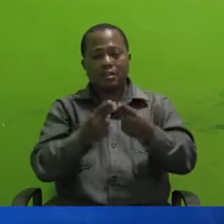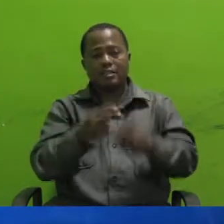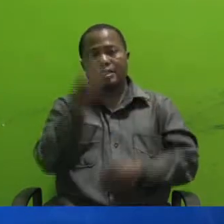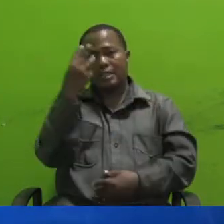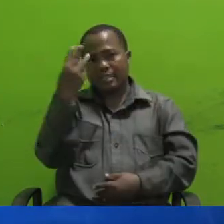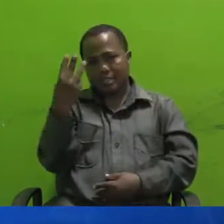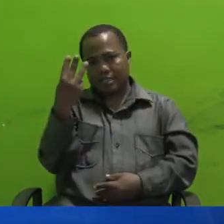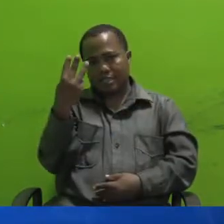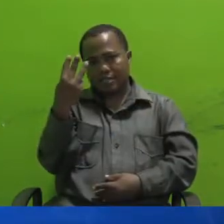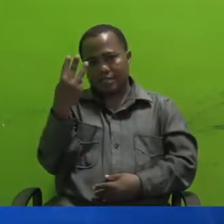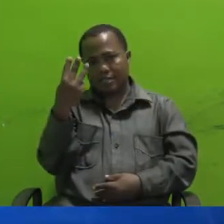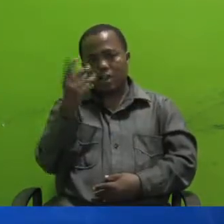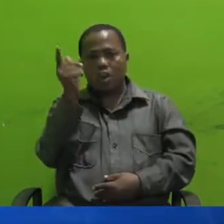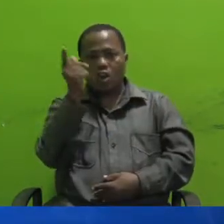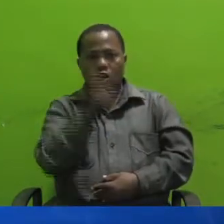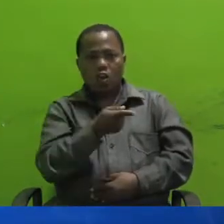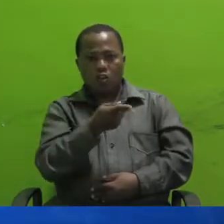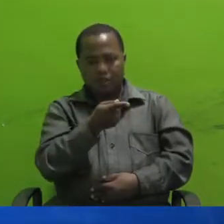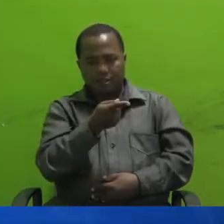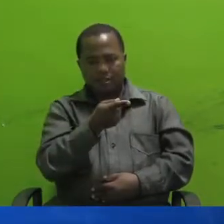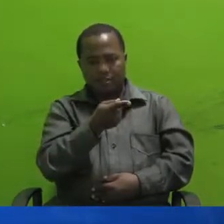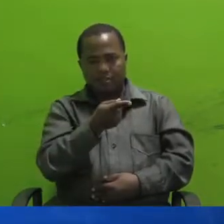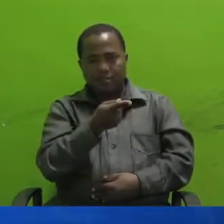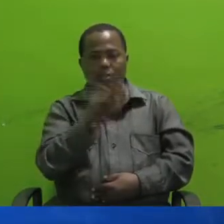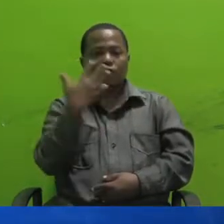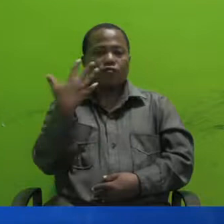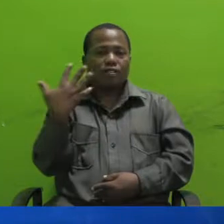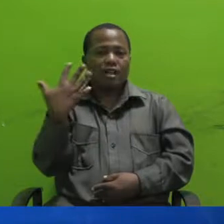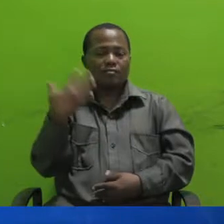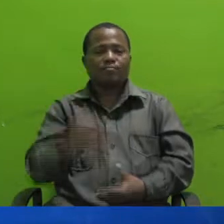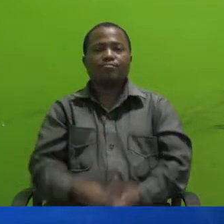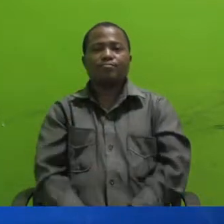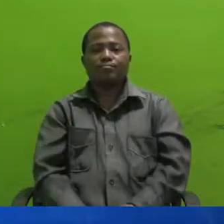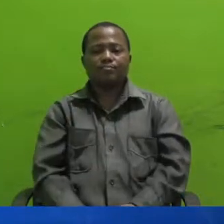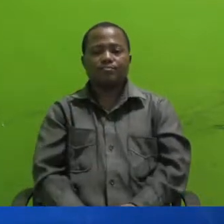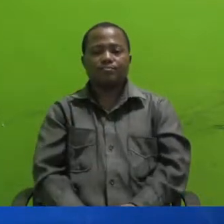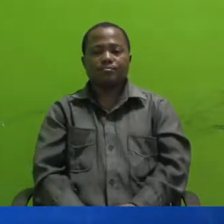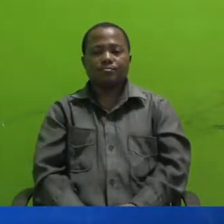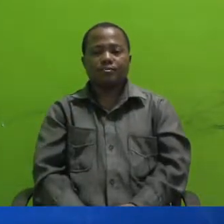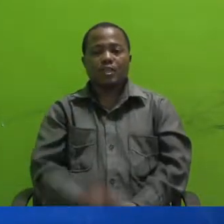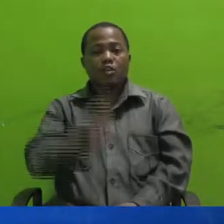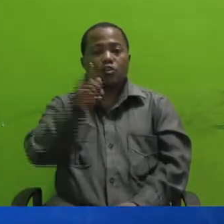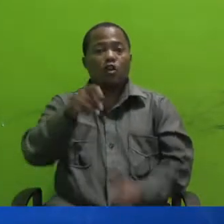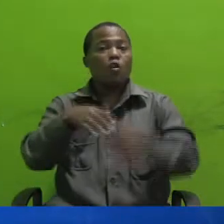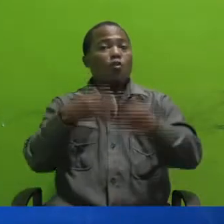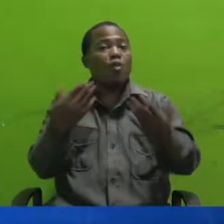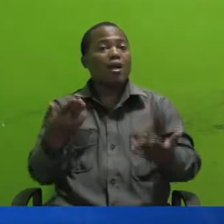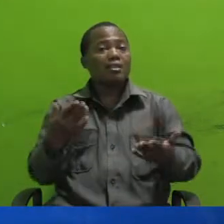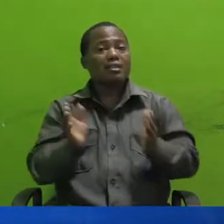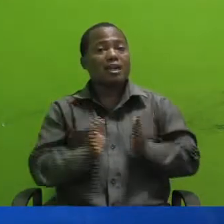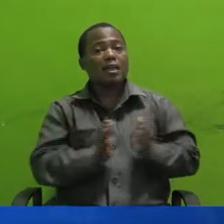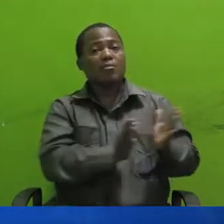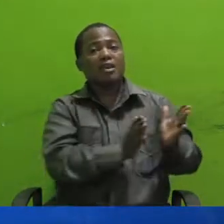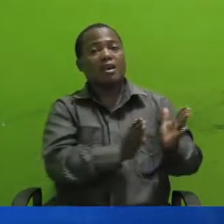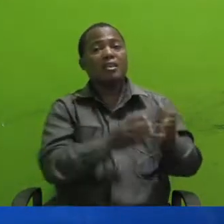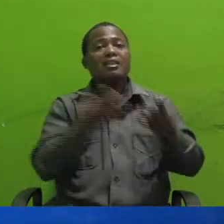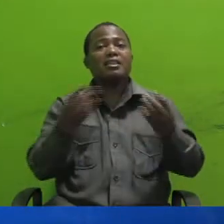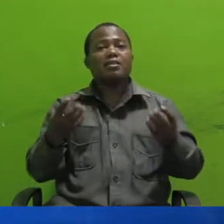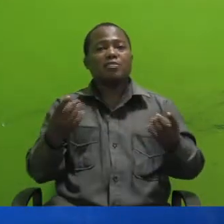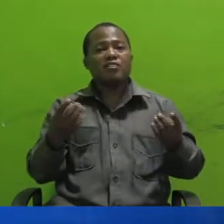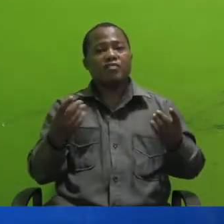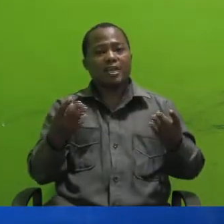3 over 5. So what remains here is